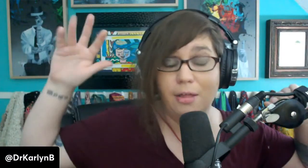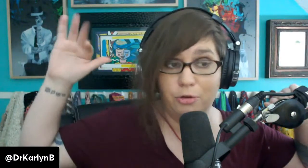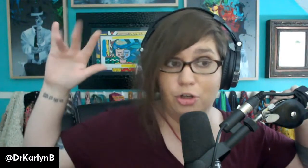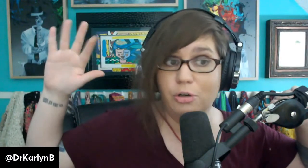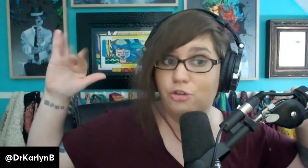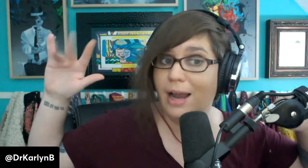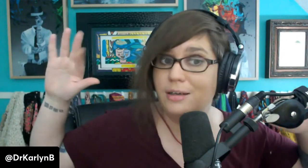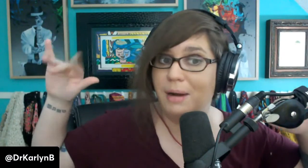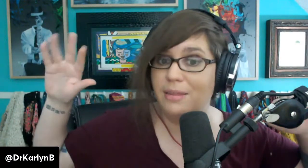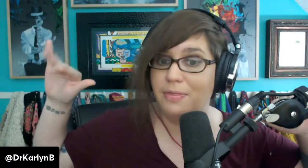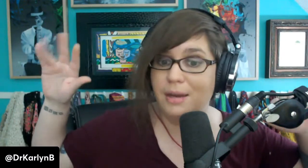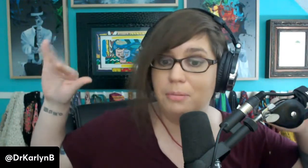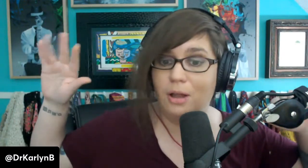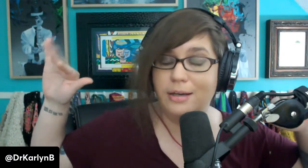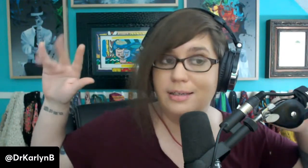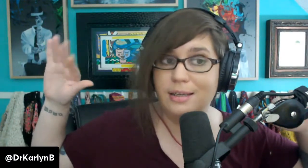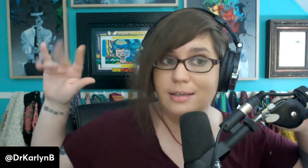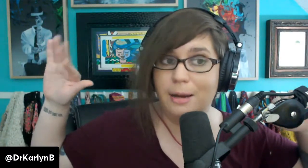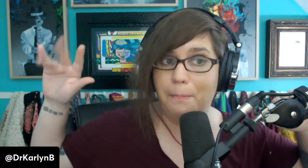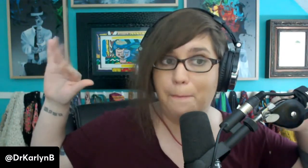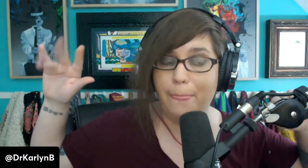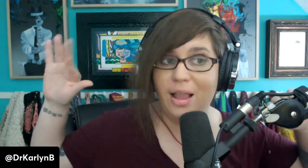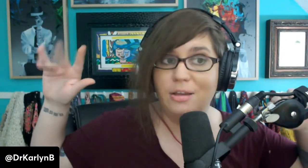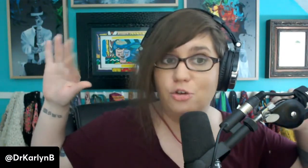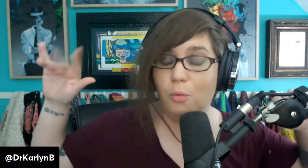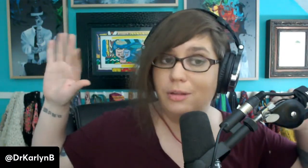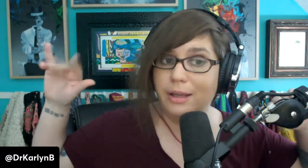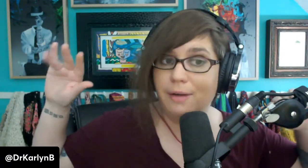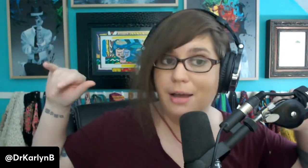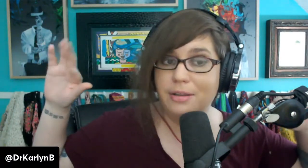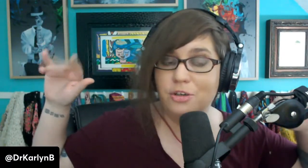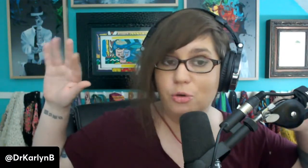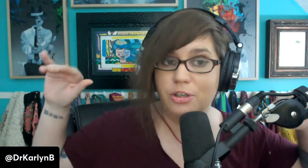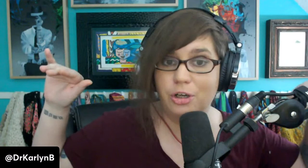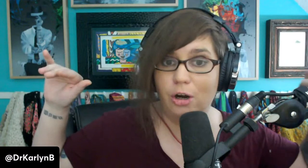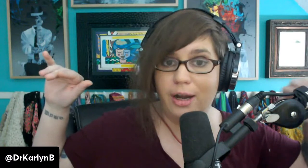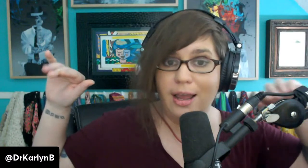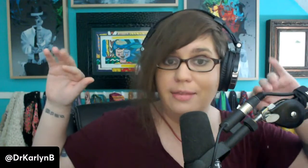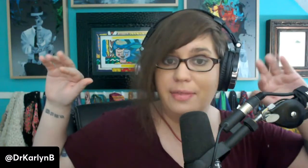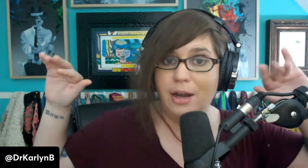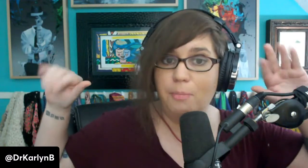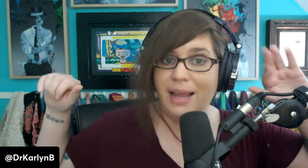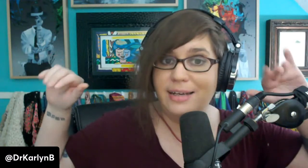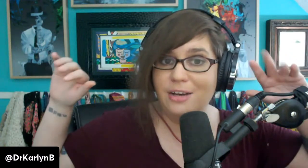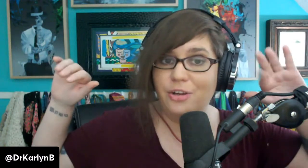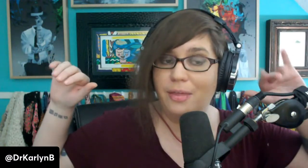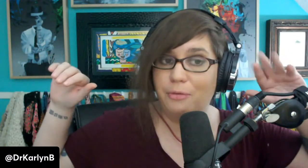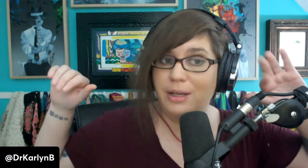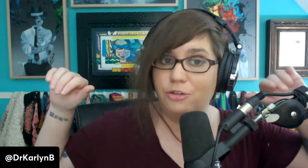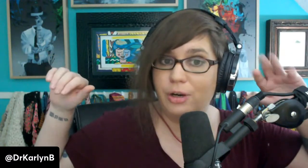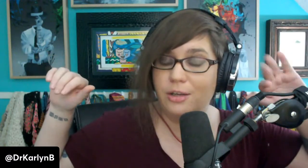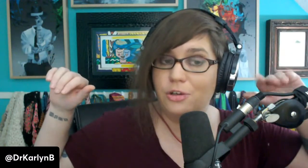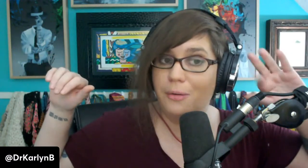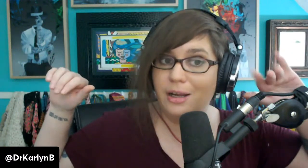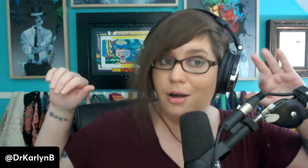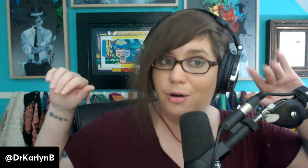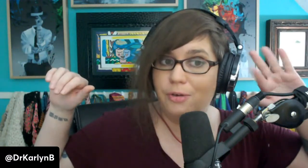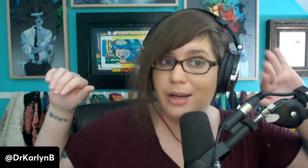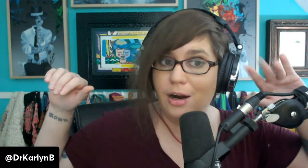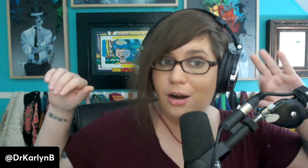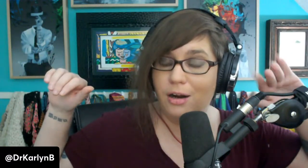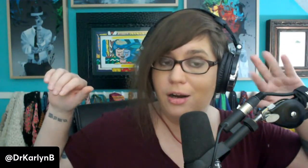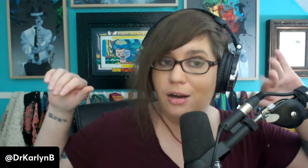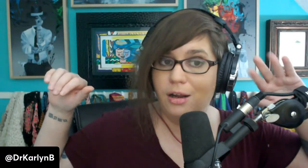like. They're so distracted by the thin blonde assistant twirling around in the short skirt that they don't pay attention that the real trick is going on